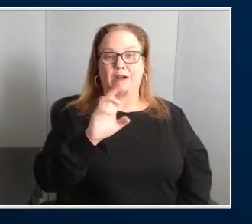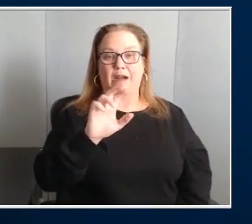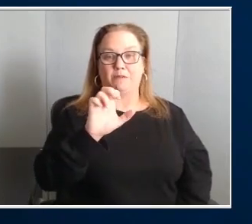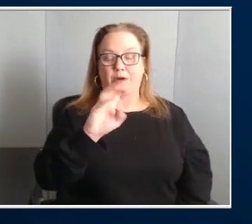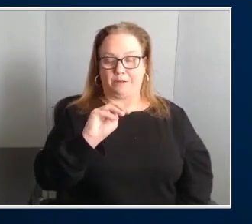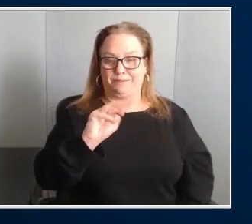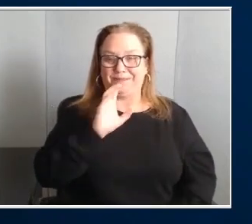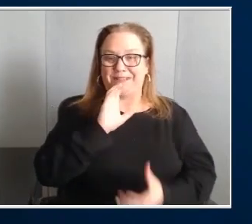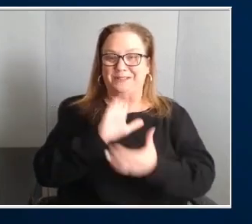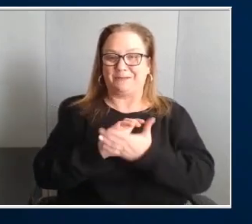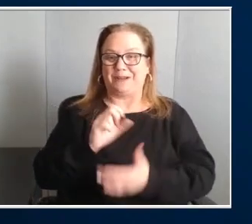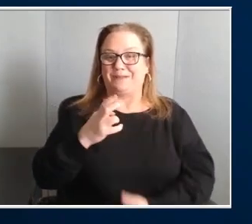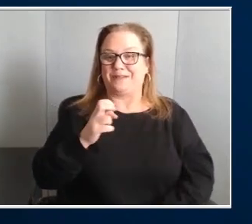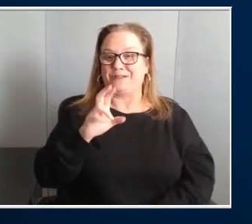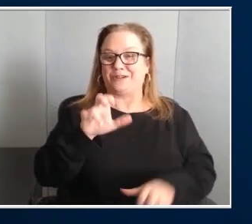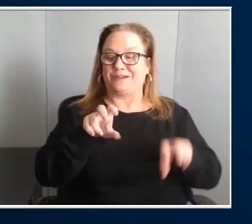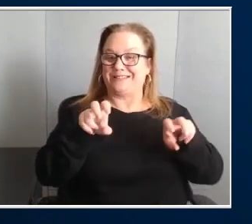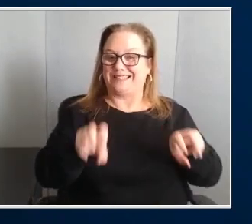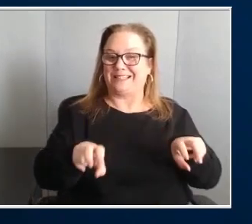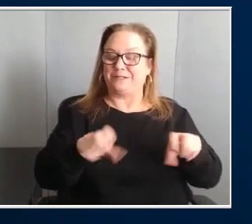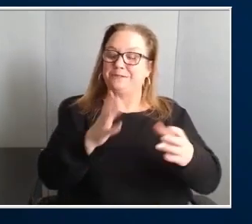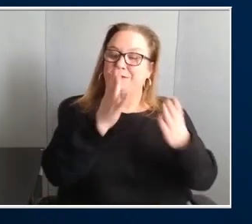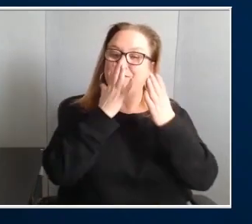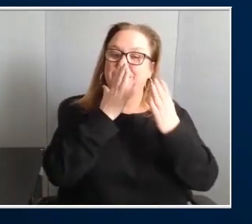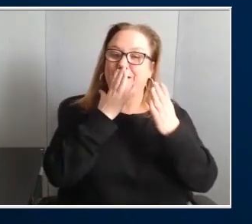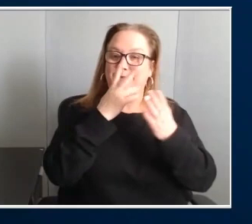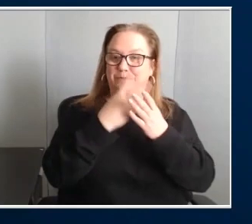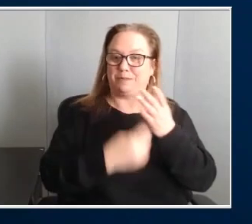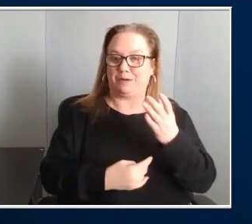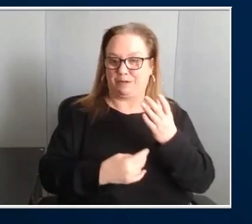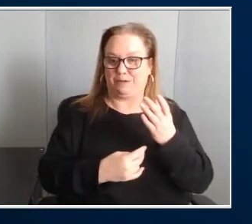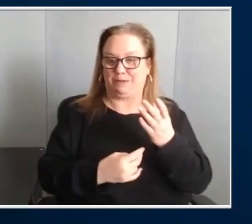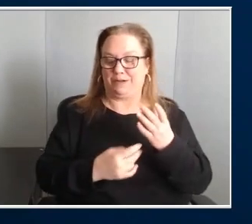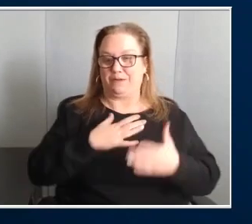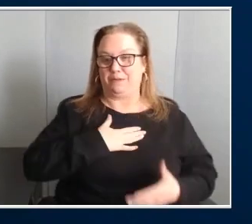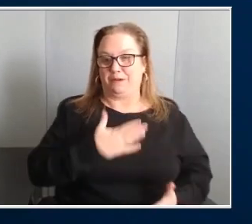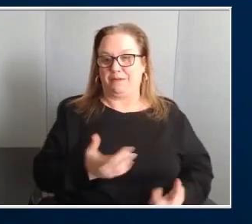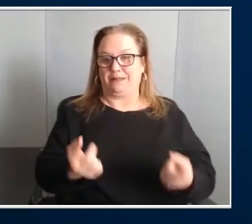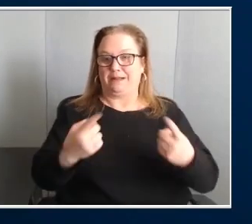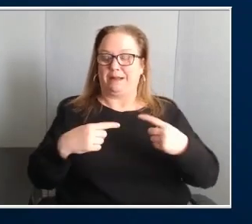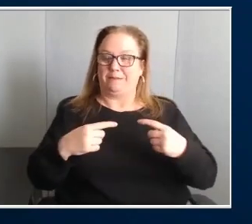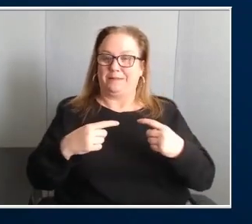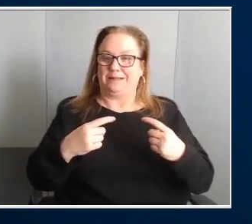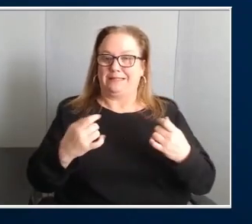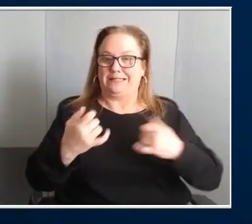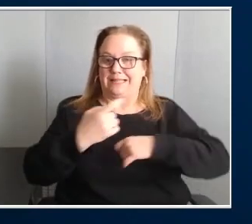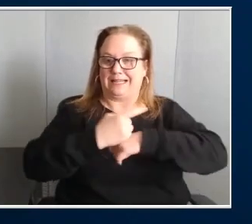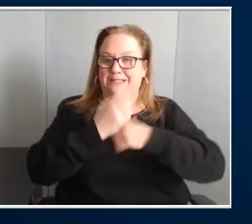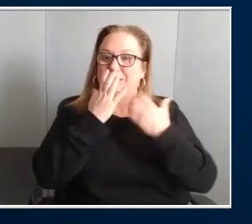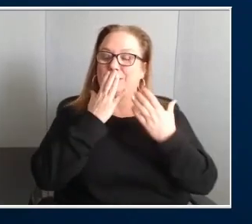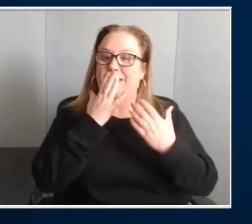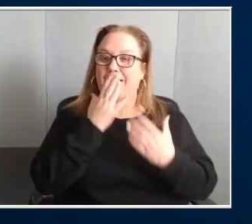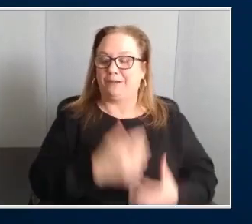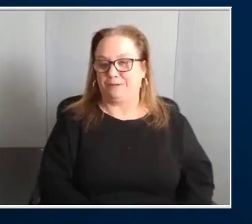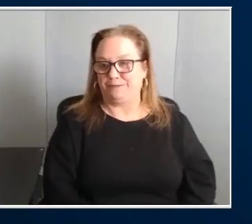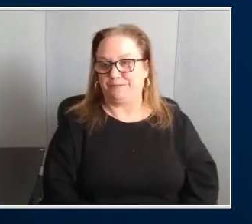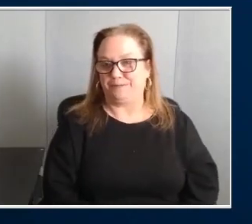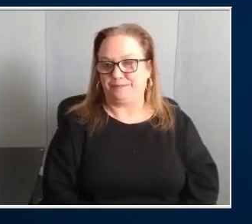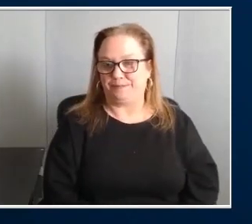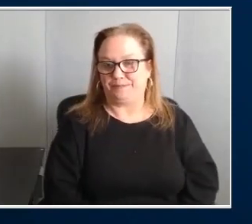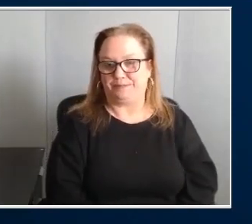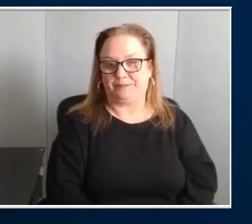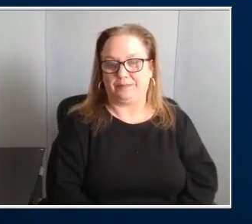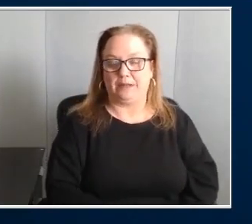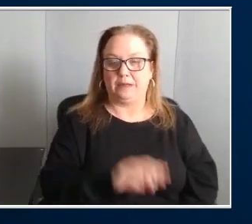wife, Sherry. First of all, thanks to you both for being willing to be a part of our program today. So thank you for being here. And